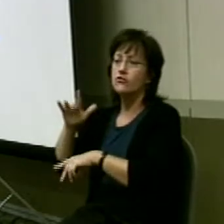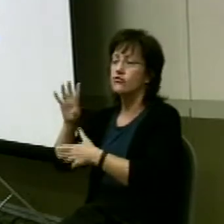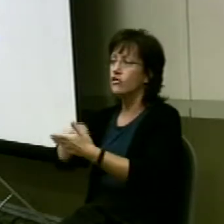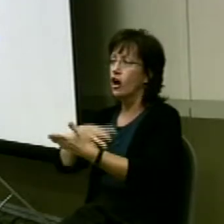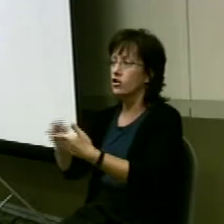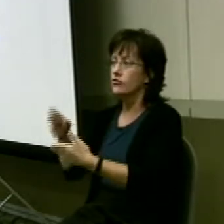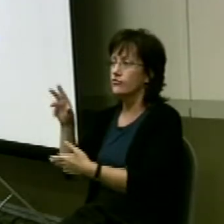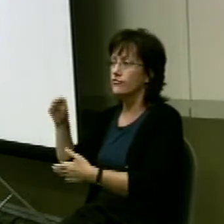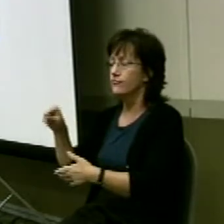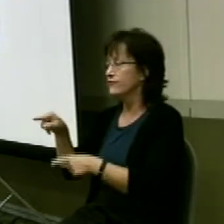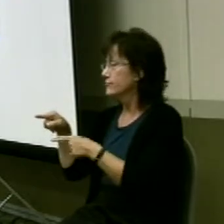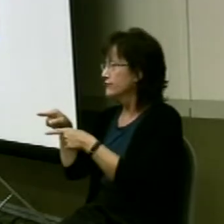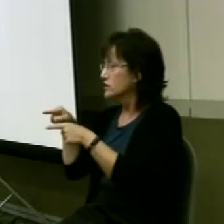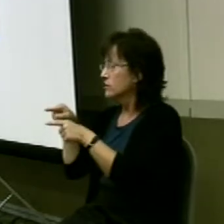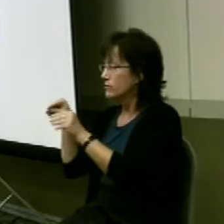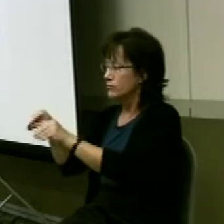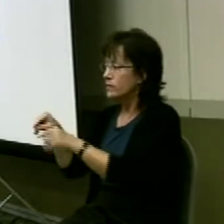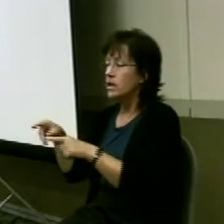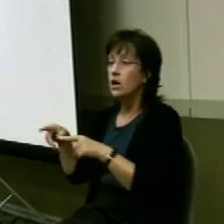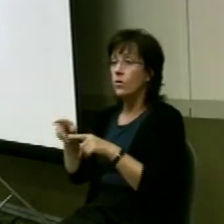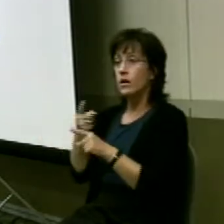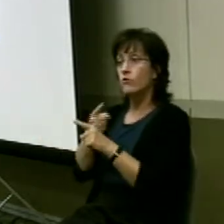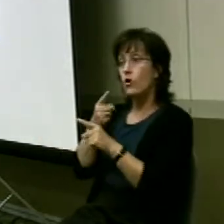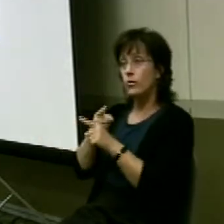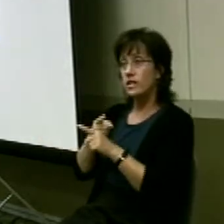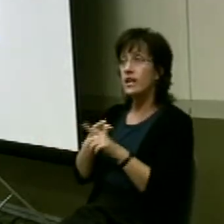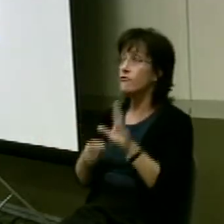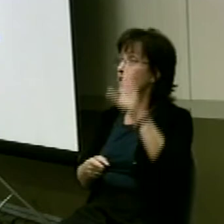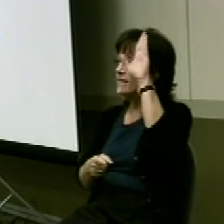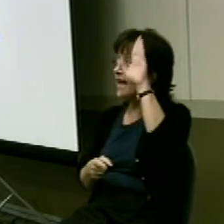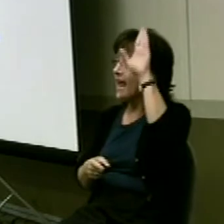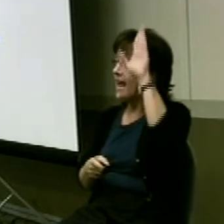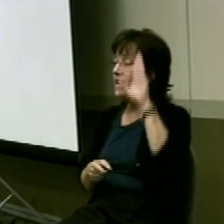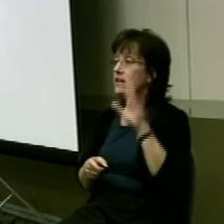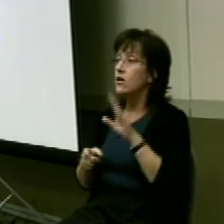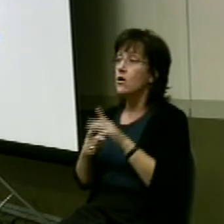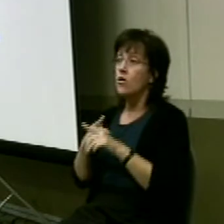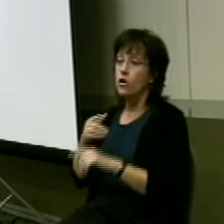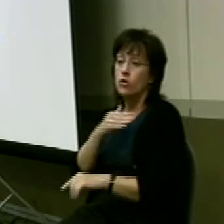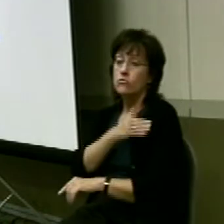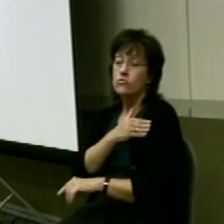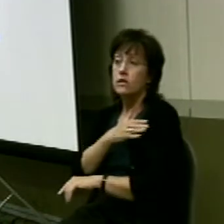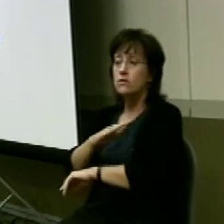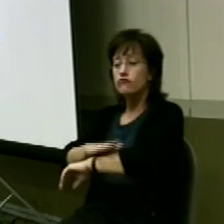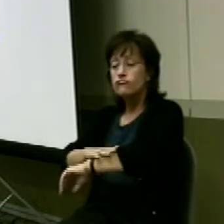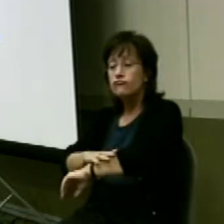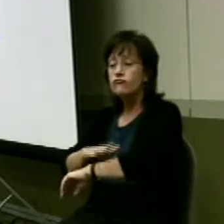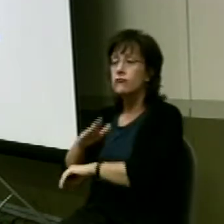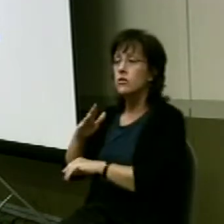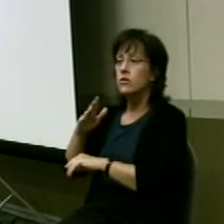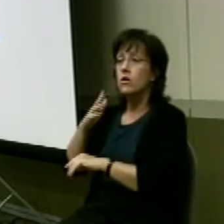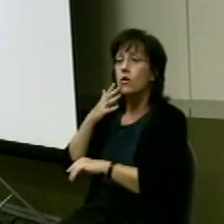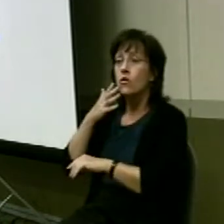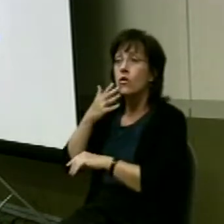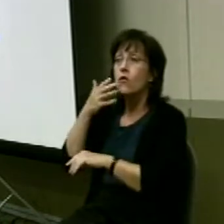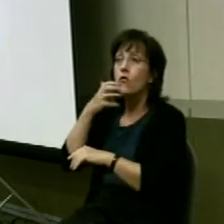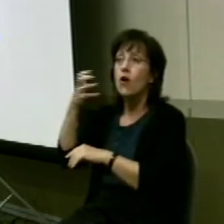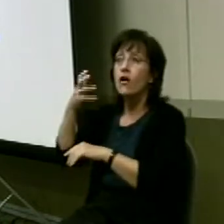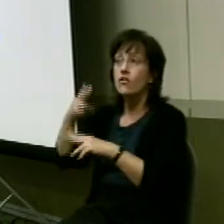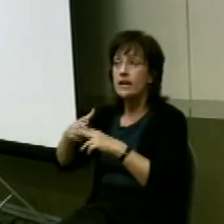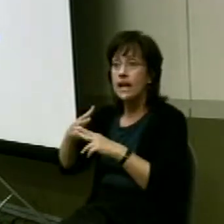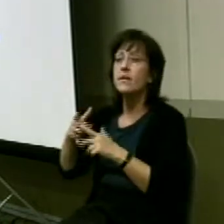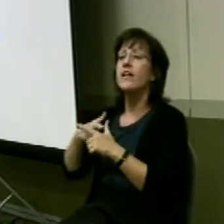bad touch chart with our little clip art there. And then when he did it appropriately, when he raised his hand, when he touched a